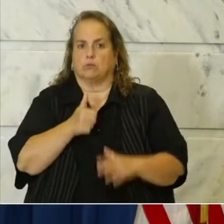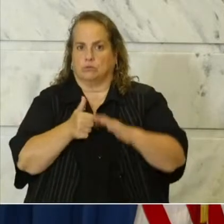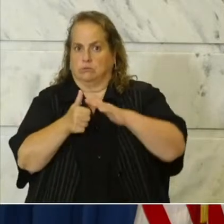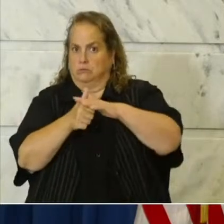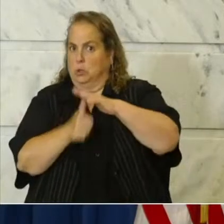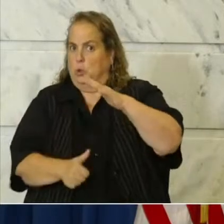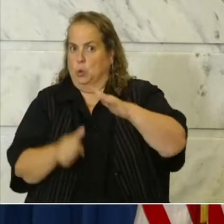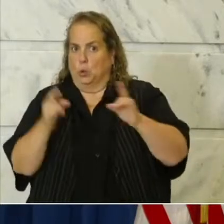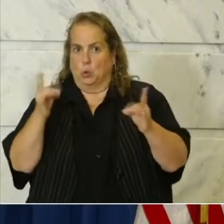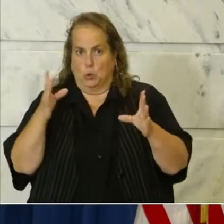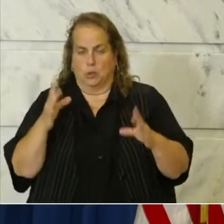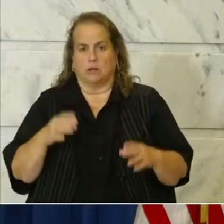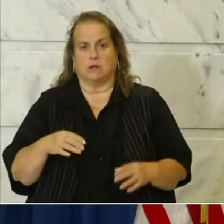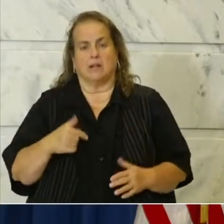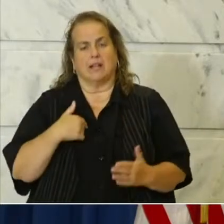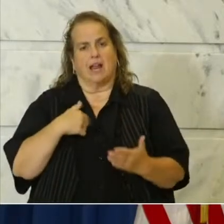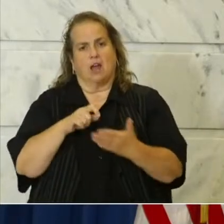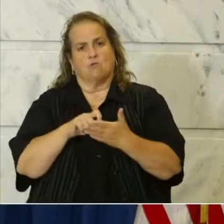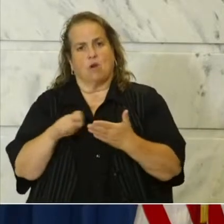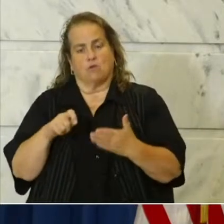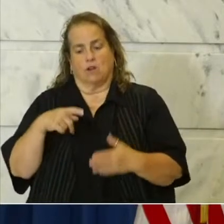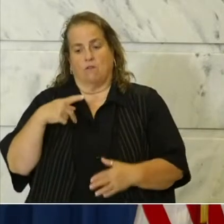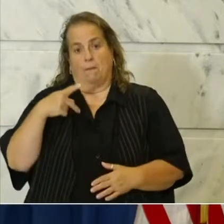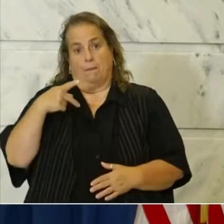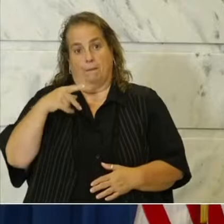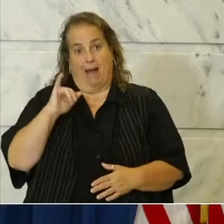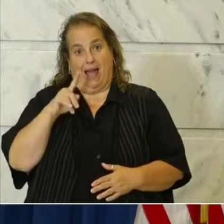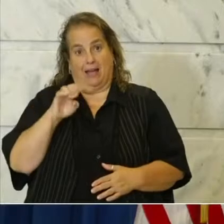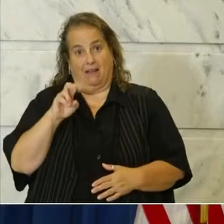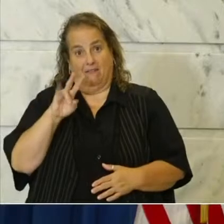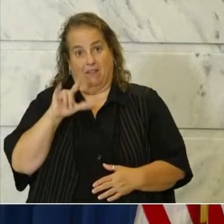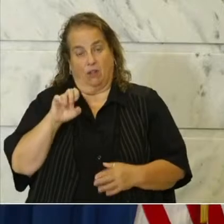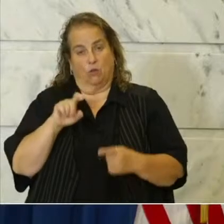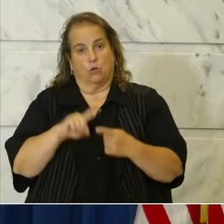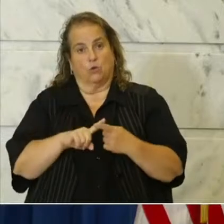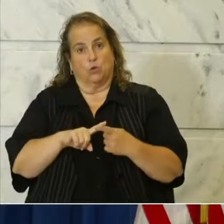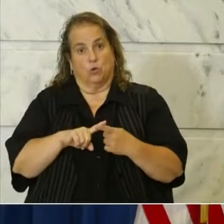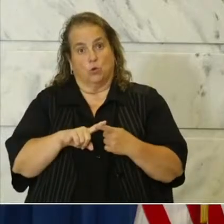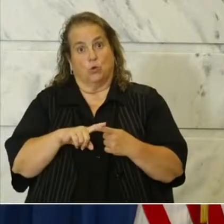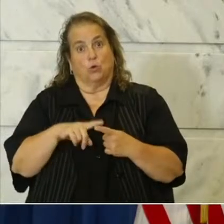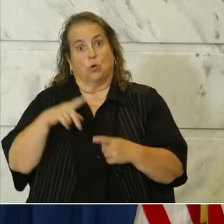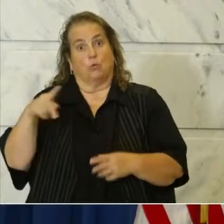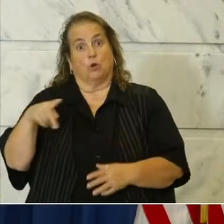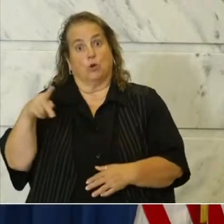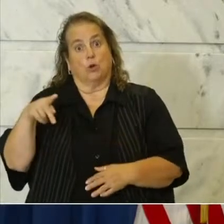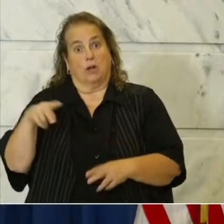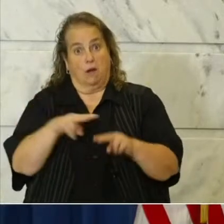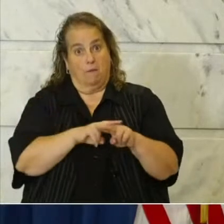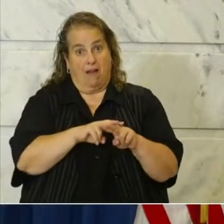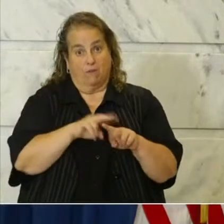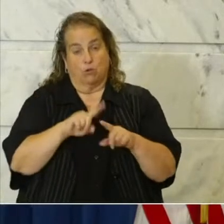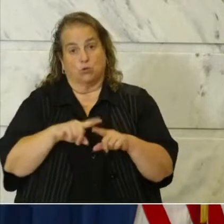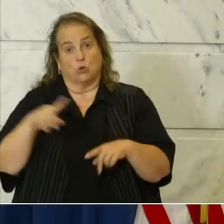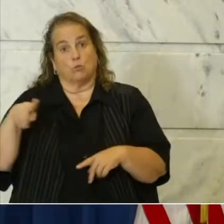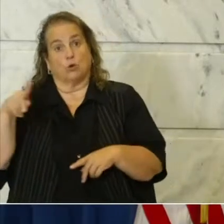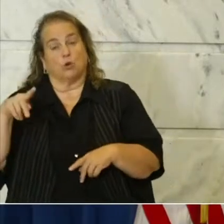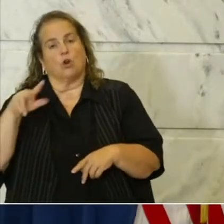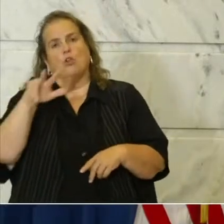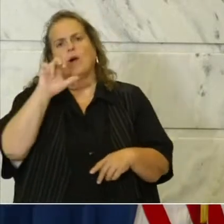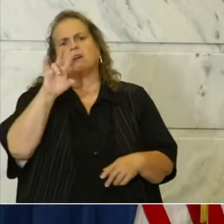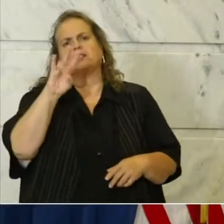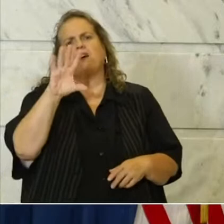So I wrote this down here, from Pikeville to Paducah is 375 miles on Apple